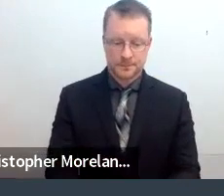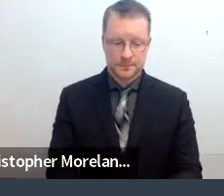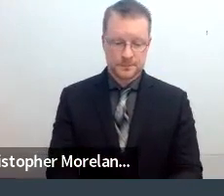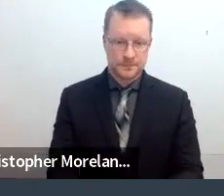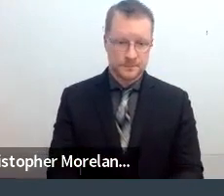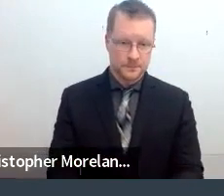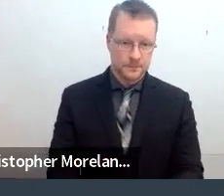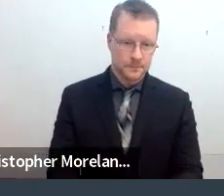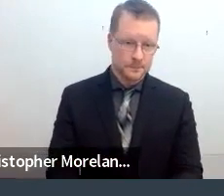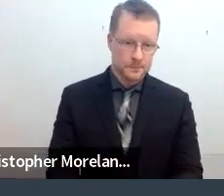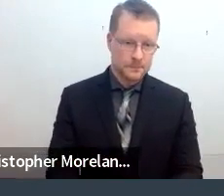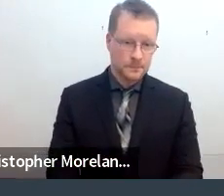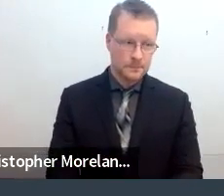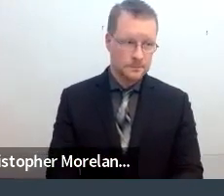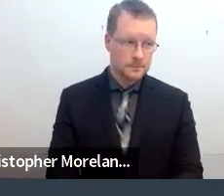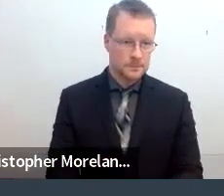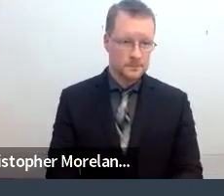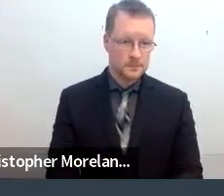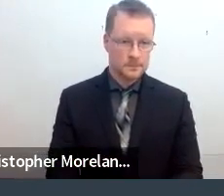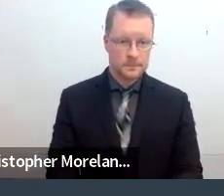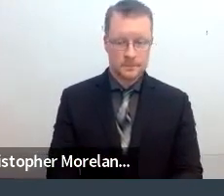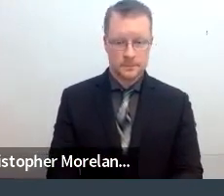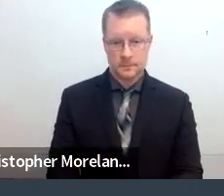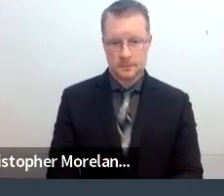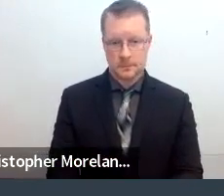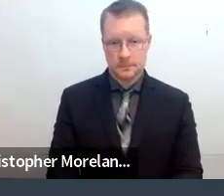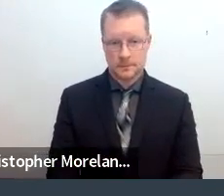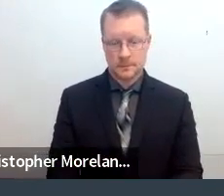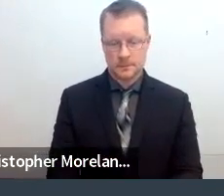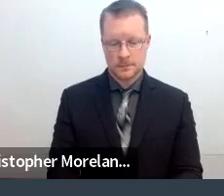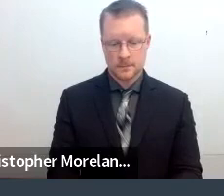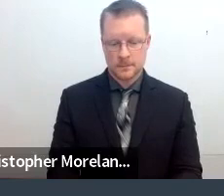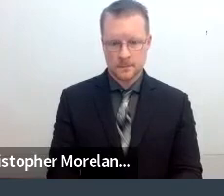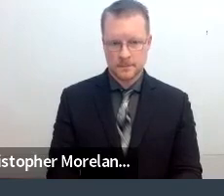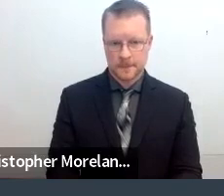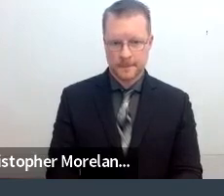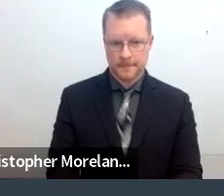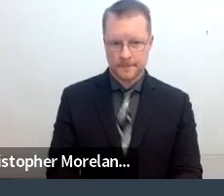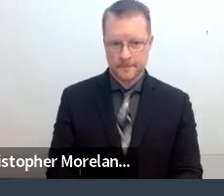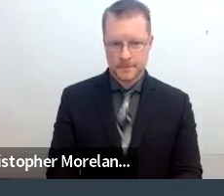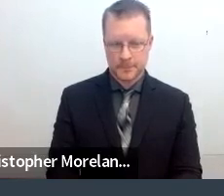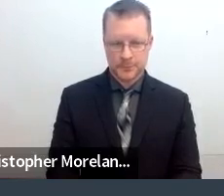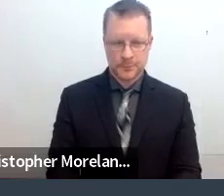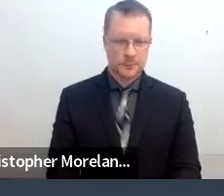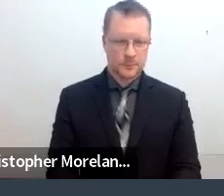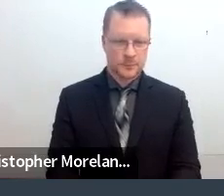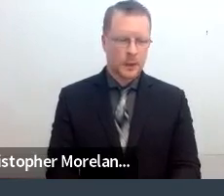We also need to keep in mind why people leave the institution if and when they leave,